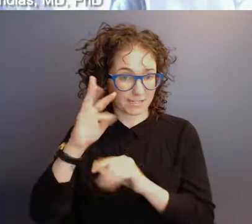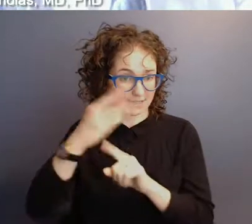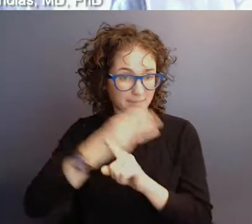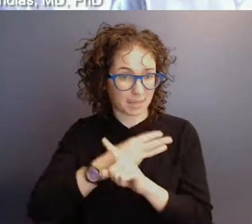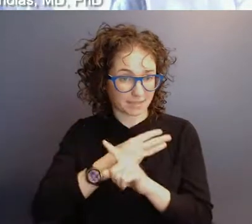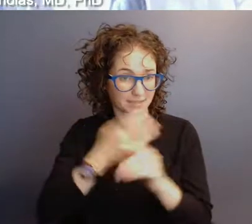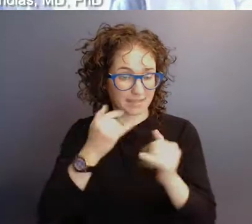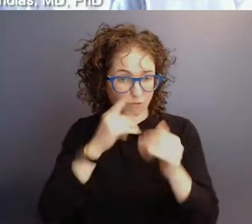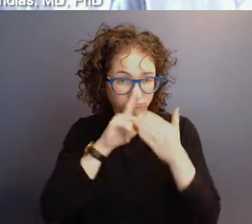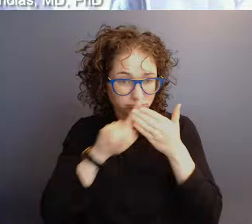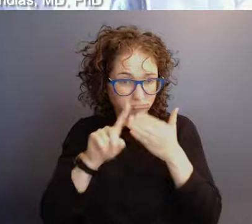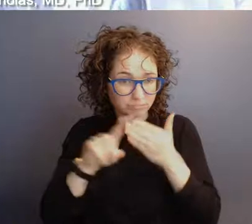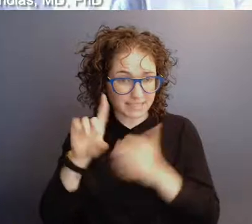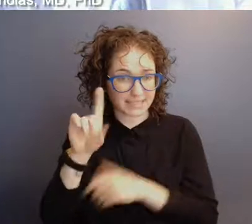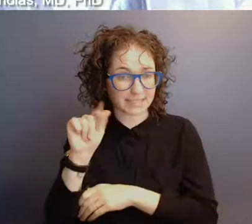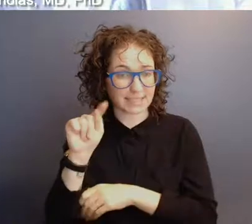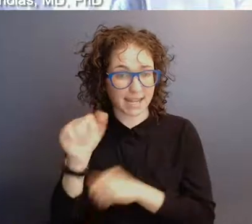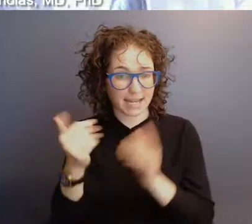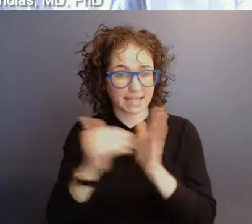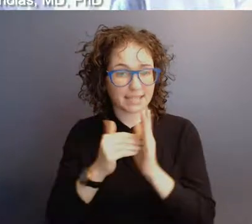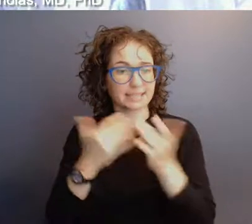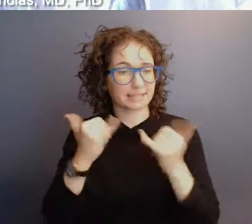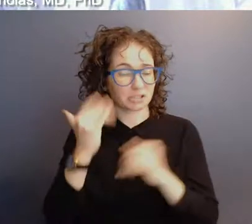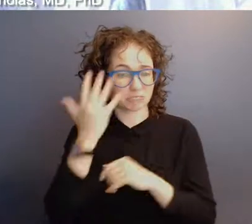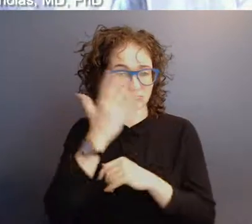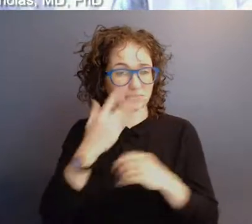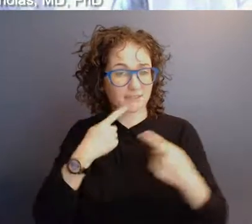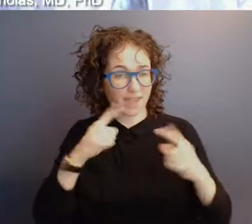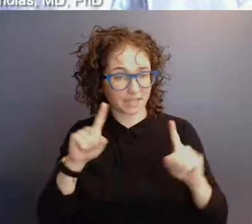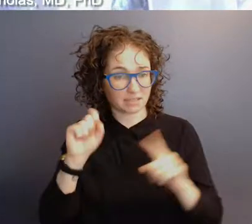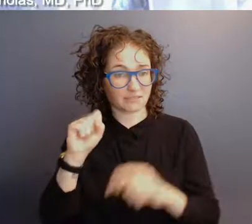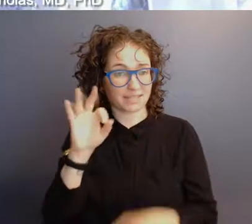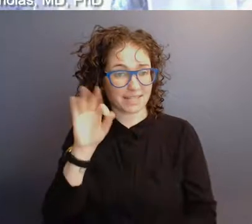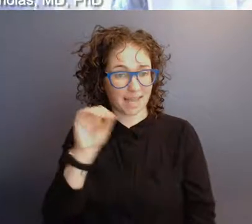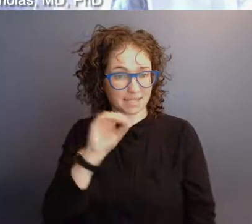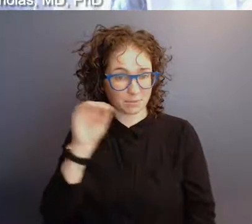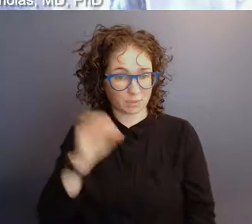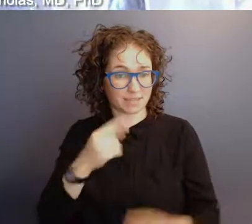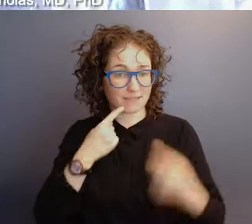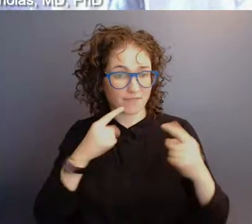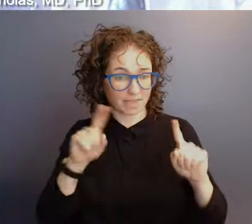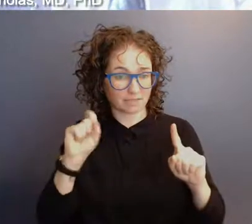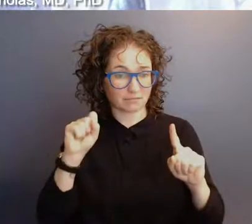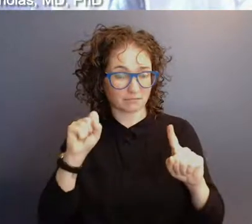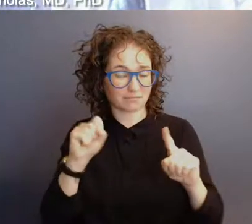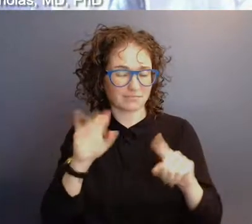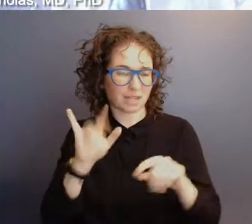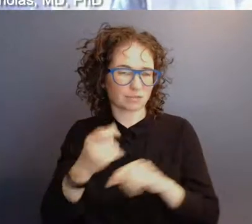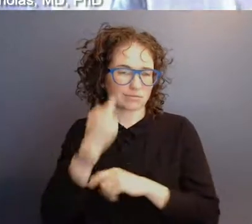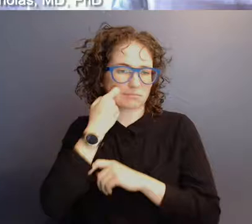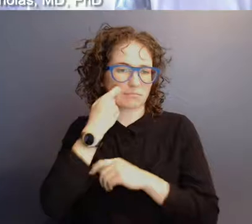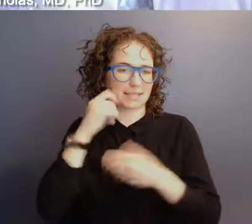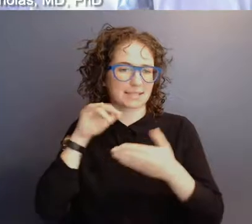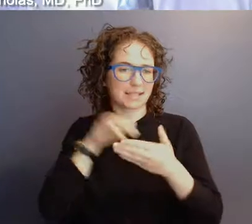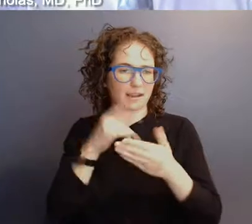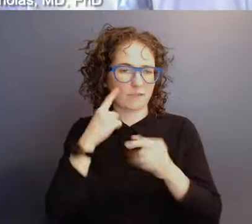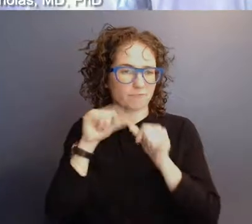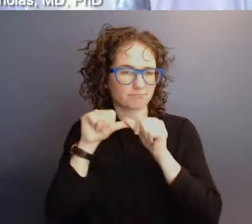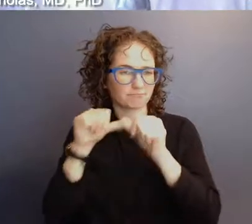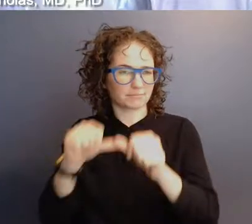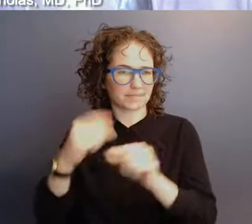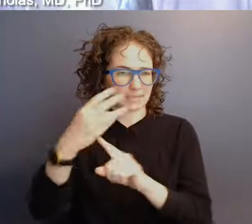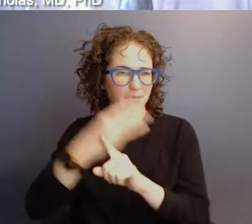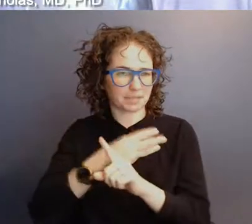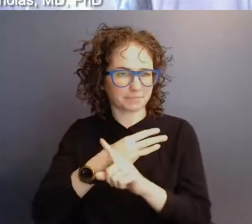it still looks very, very effective, 90% effective in the most recent studies over 6 months. And